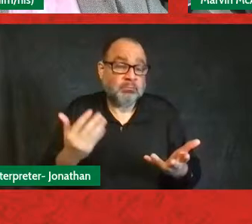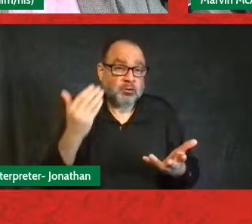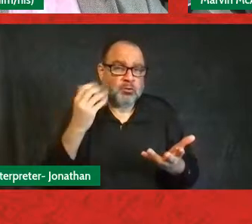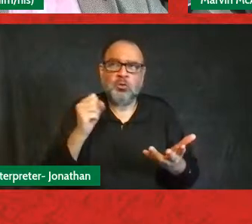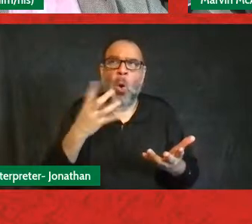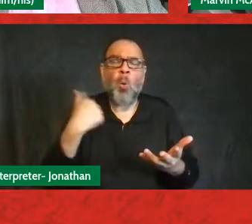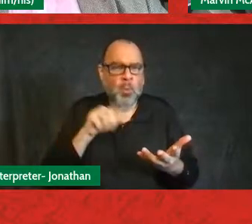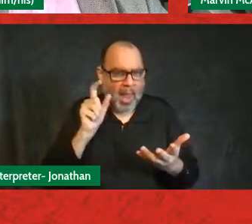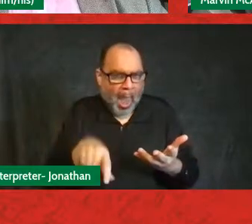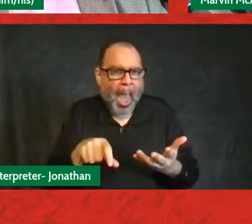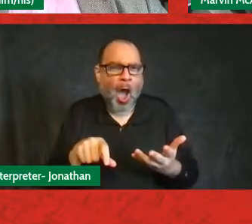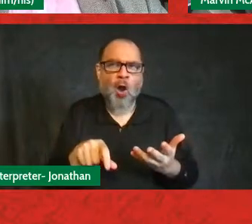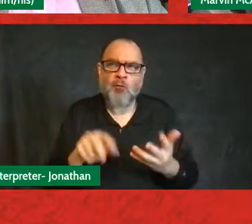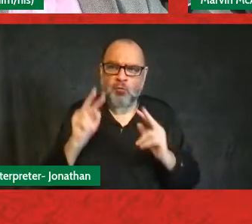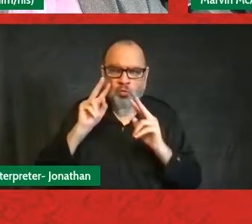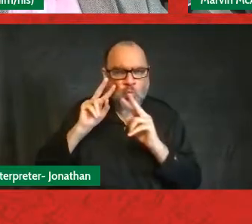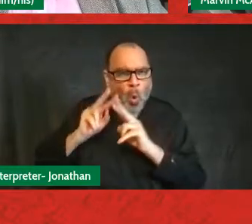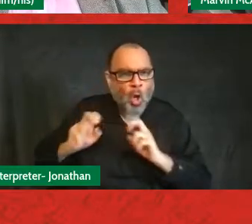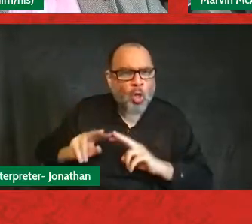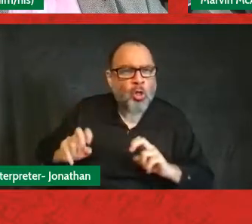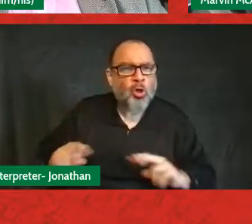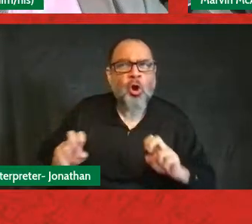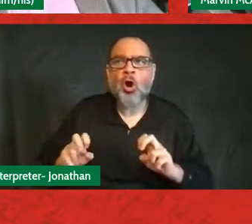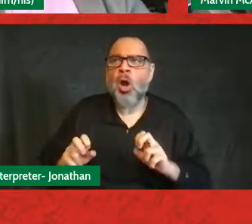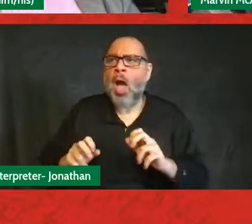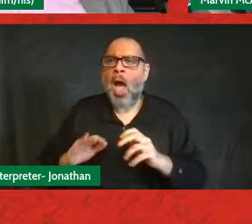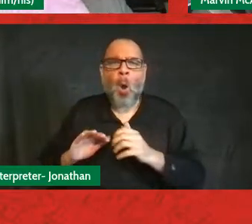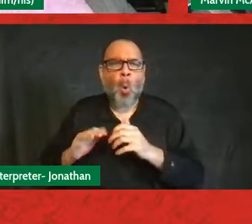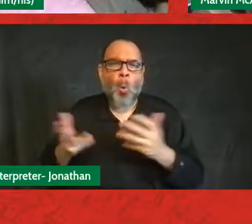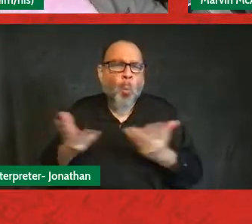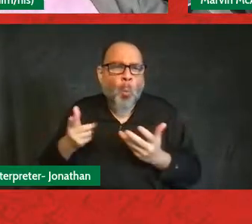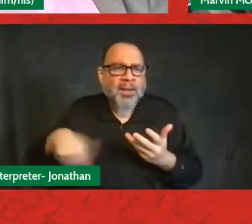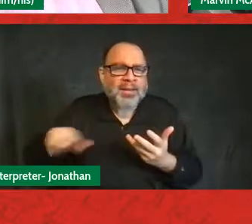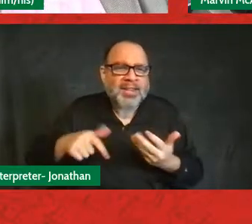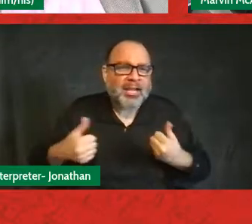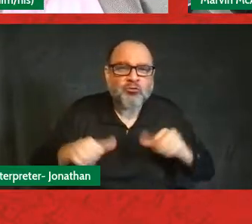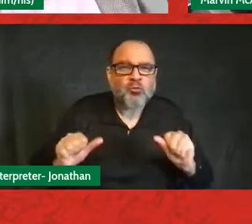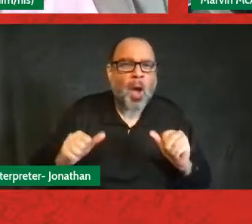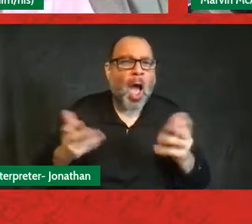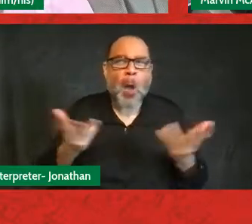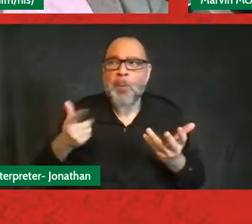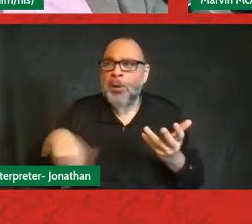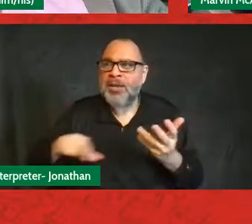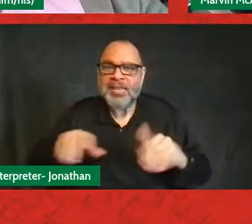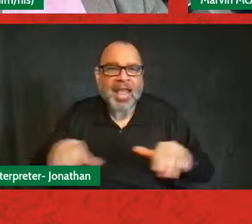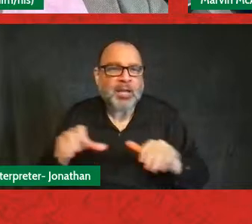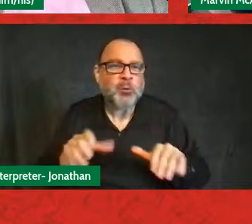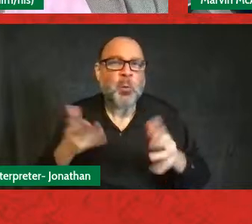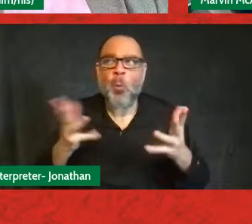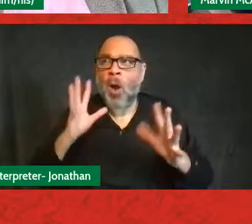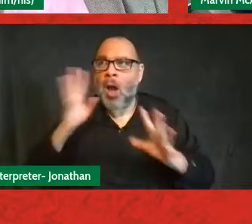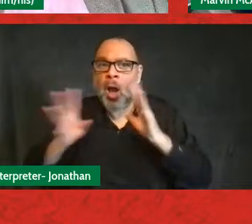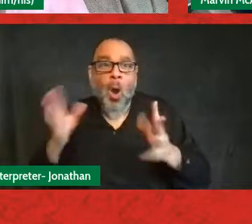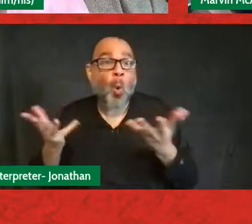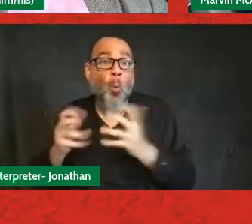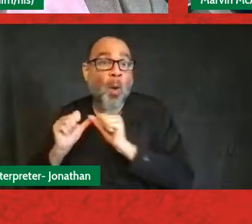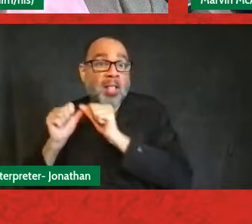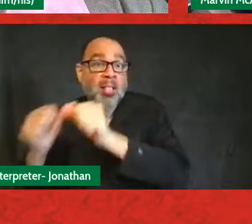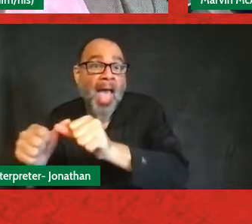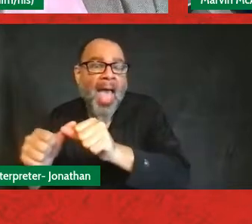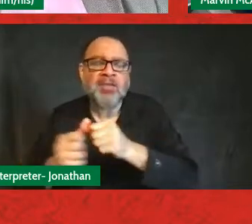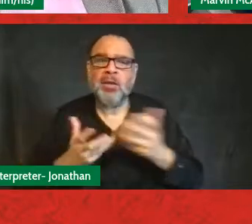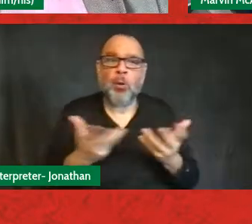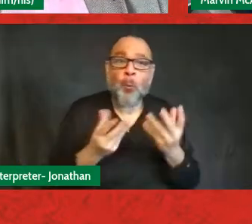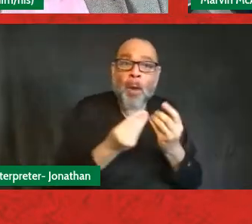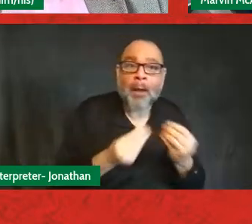ways that people, what were the attempts that people made? Incredible, brilliant attempts, and what sustained and what didn't survive.